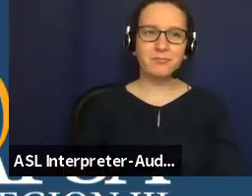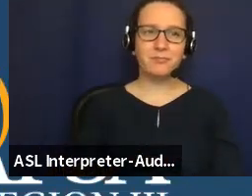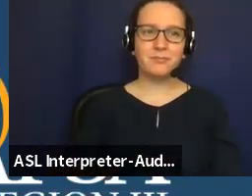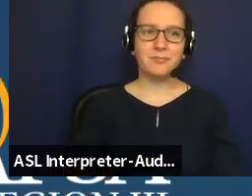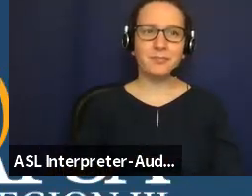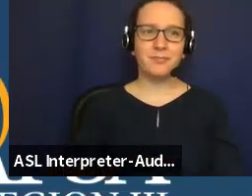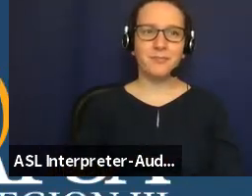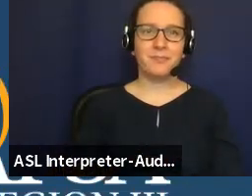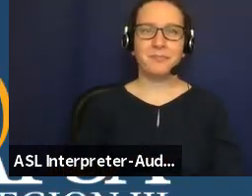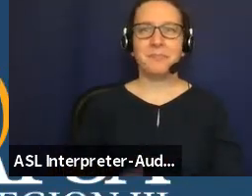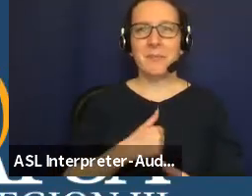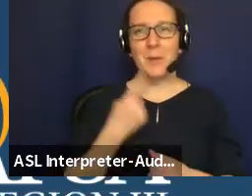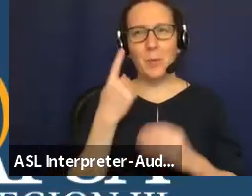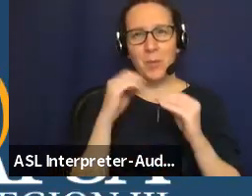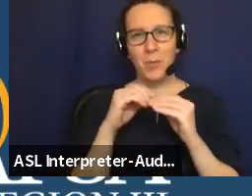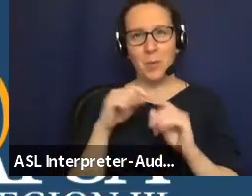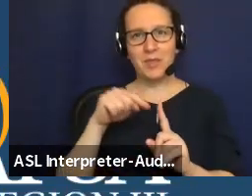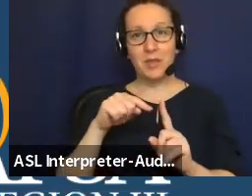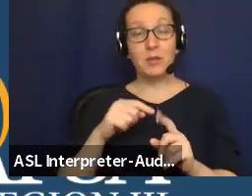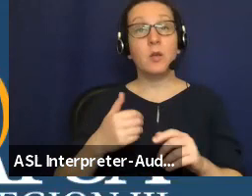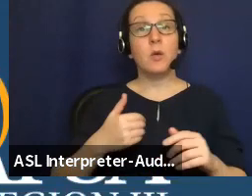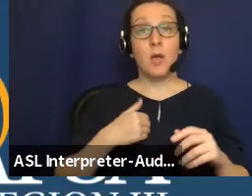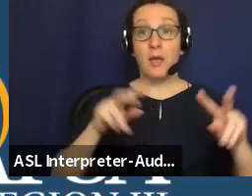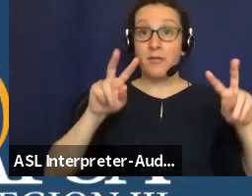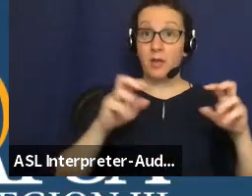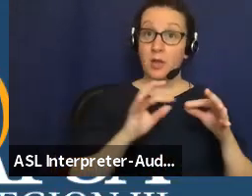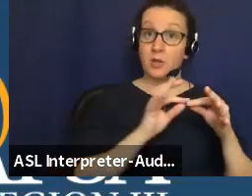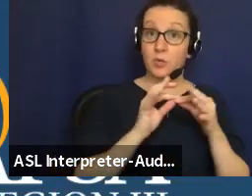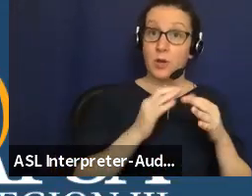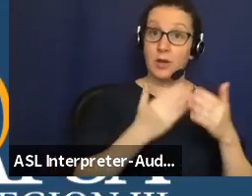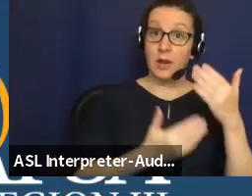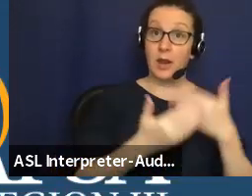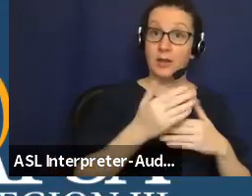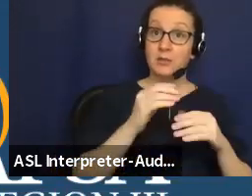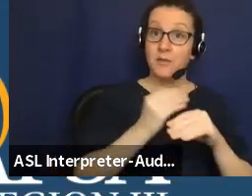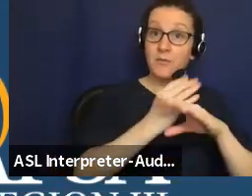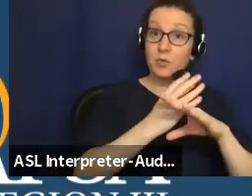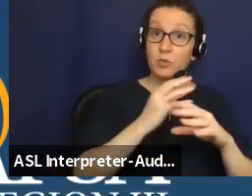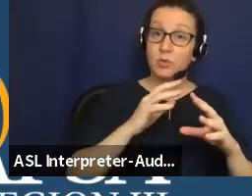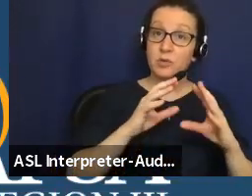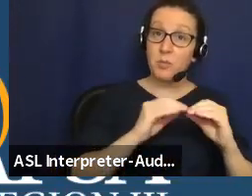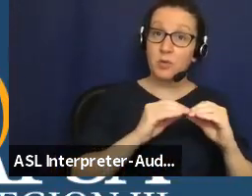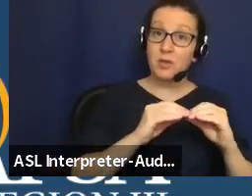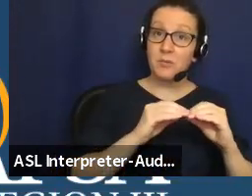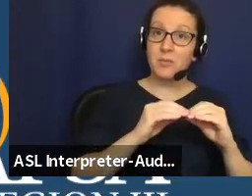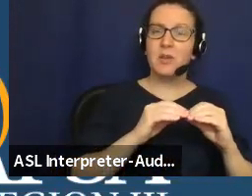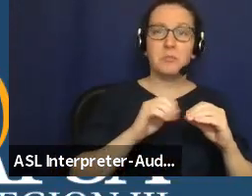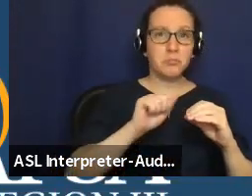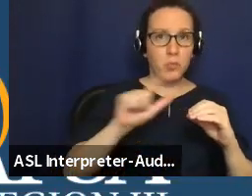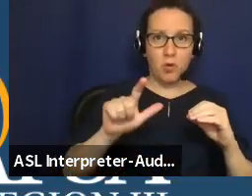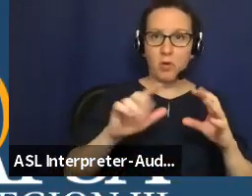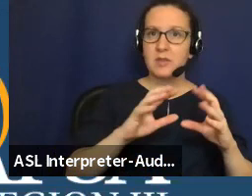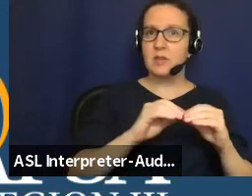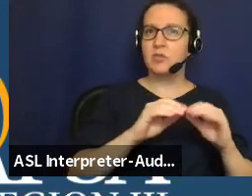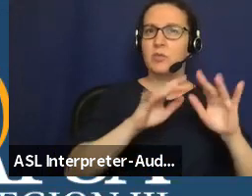And then, sorry, just one more thing. We've got the Joining Hands Virtual Symposium on there, and we have all our recording sessions. So you're welcome to